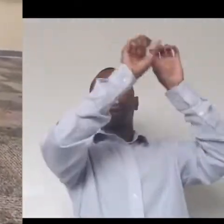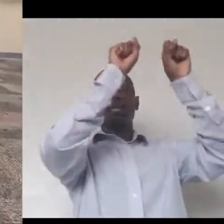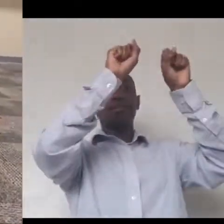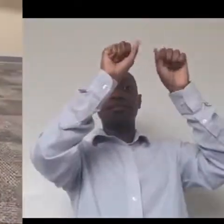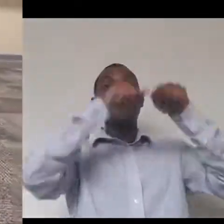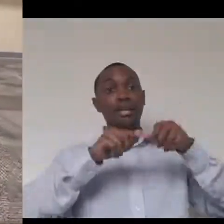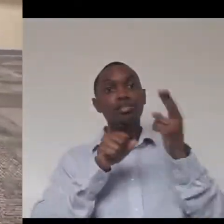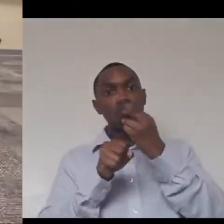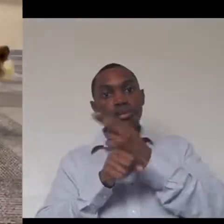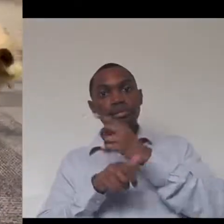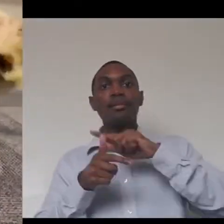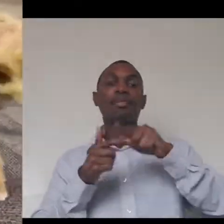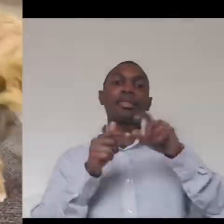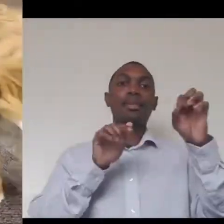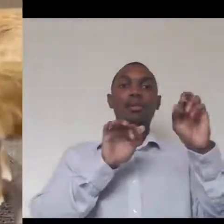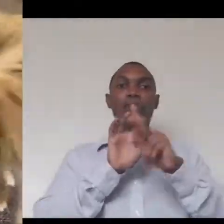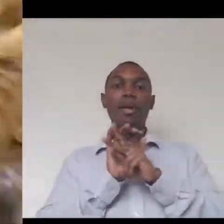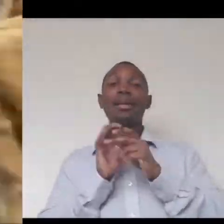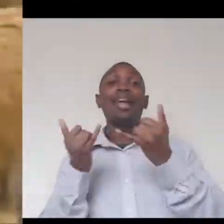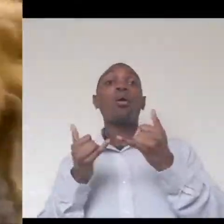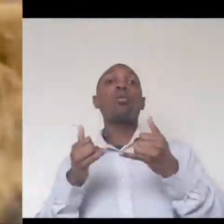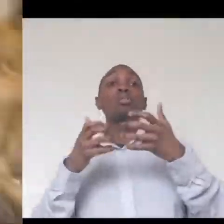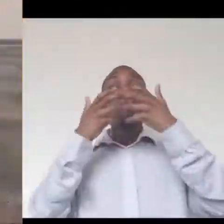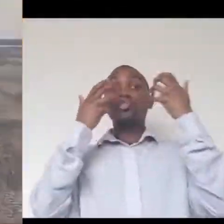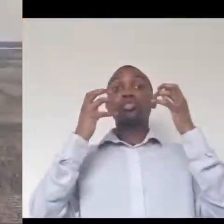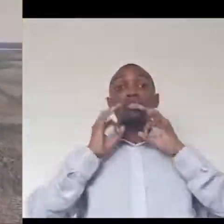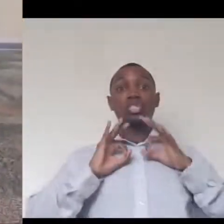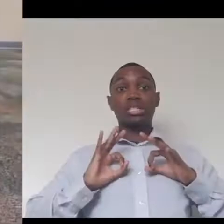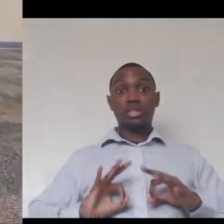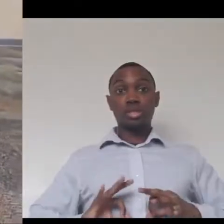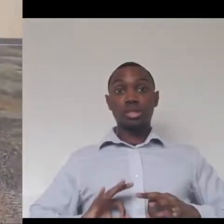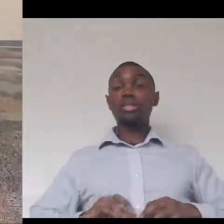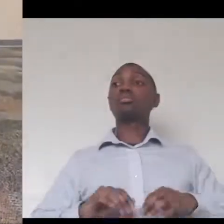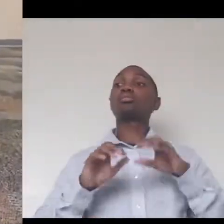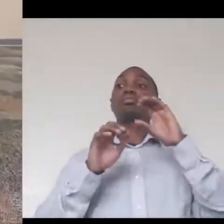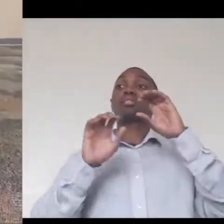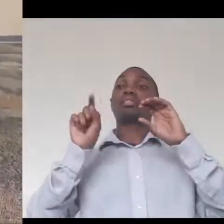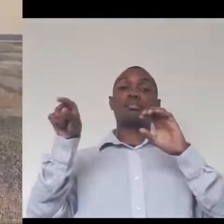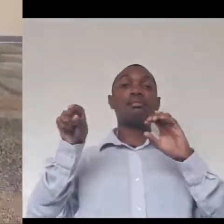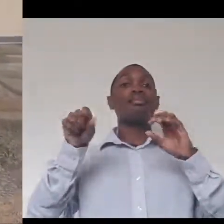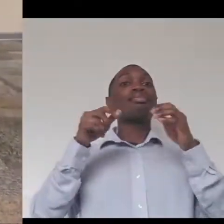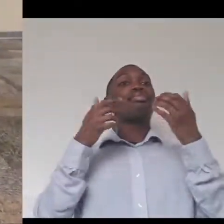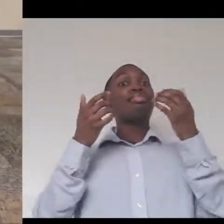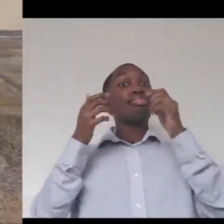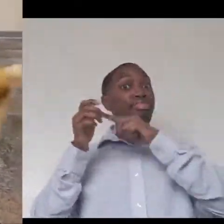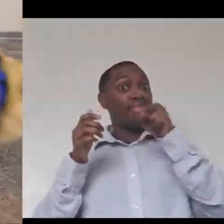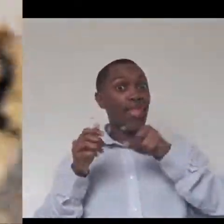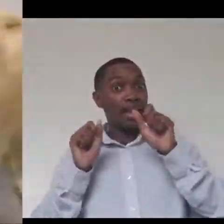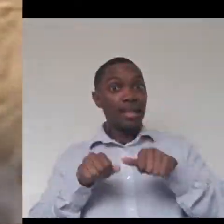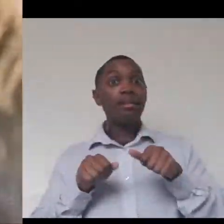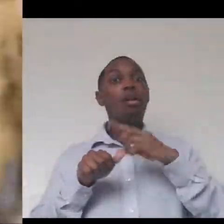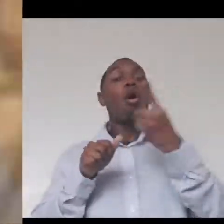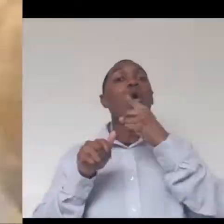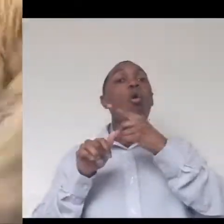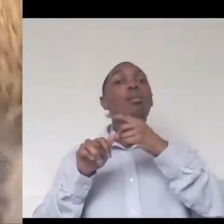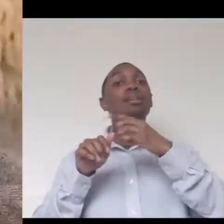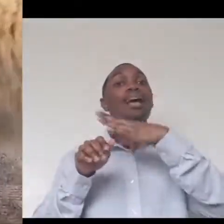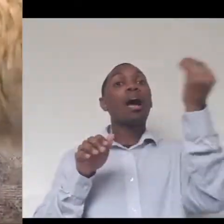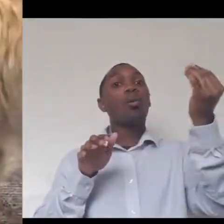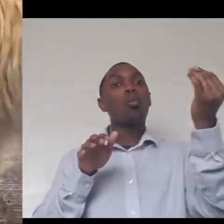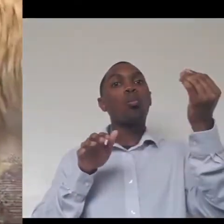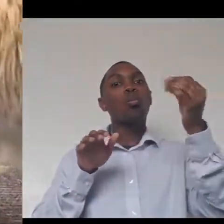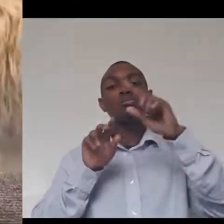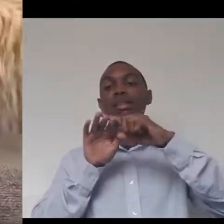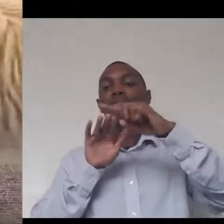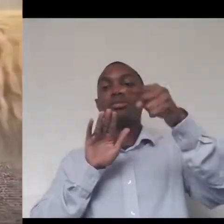cheetahs, their nails are always out. That's because they act like they're built in running cleats. So at any point in time, they are